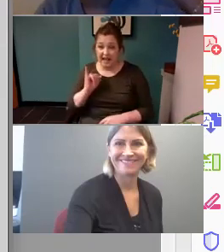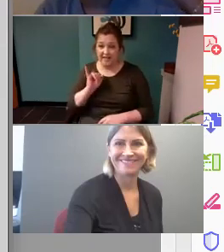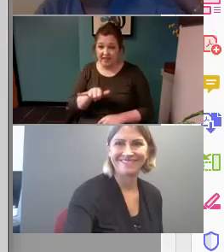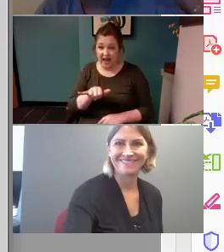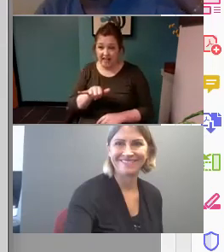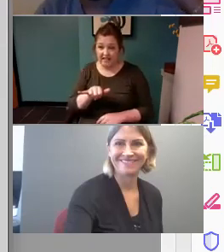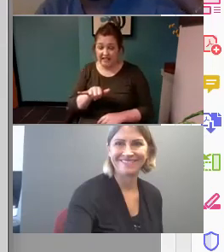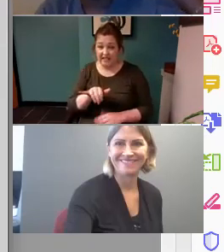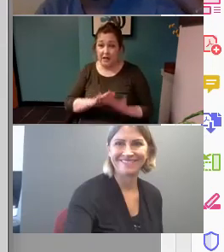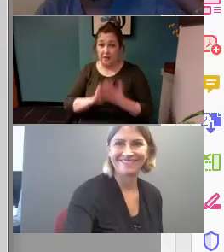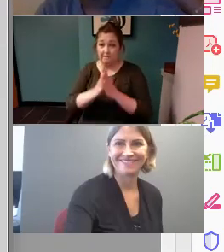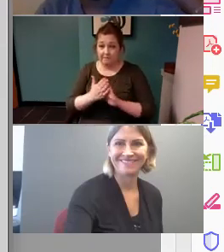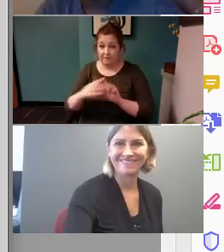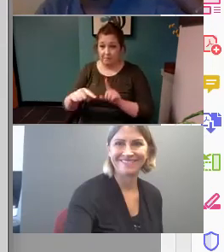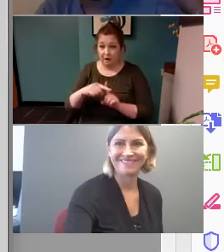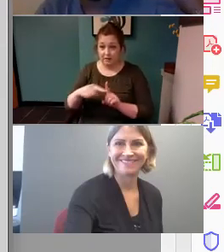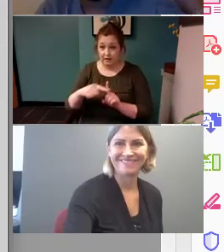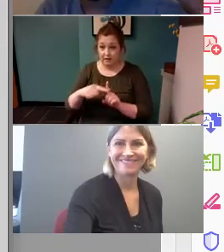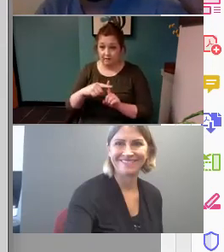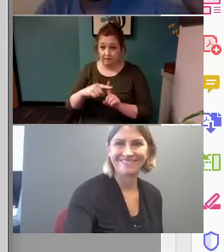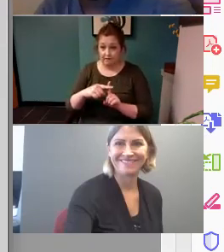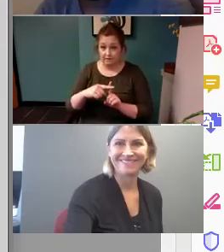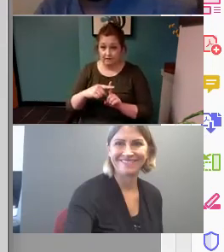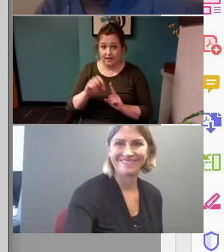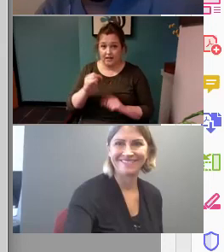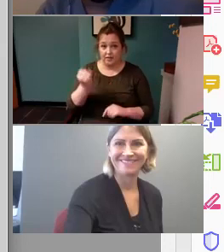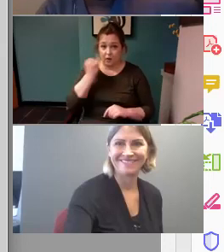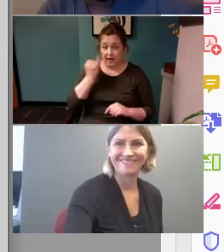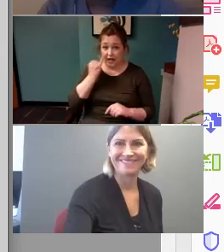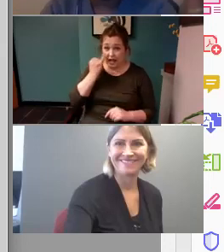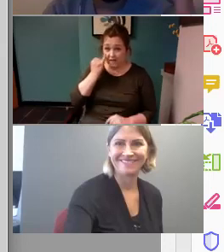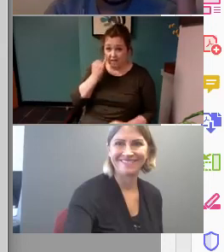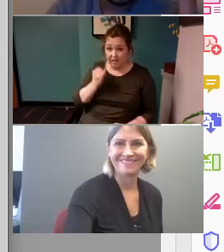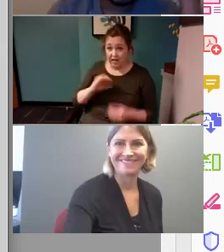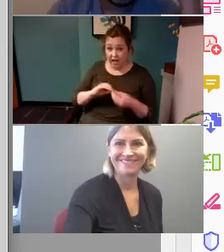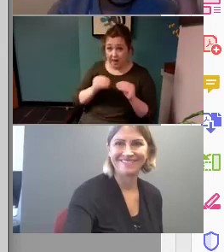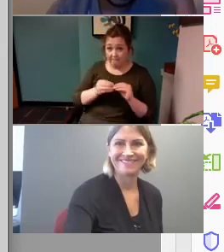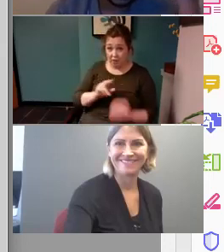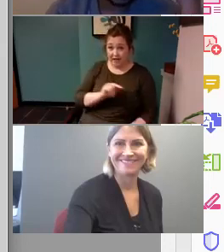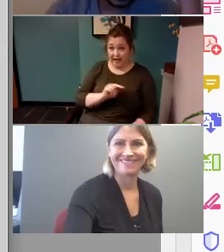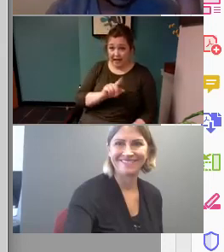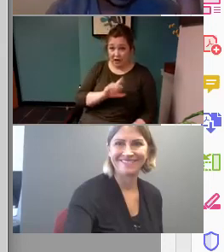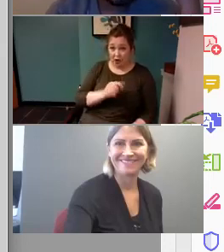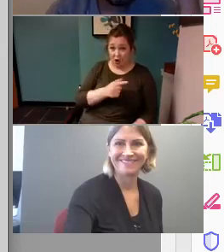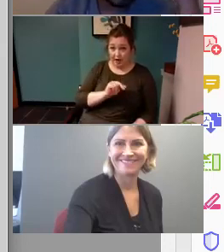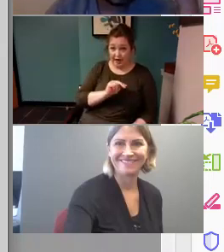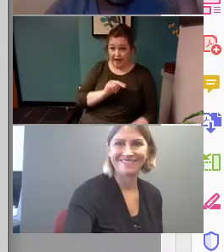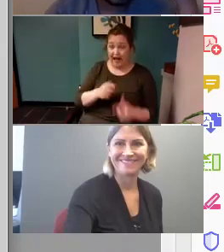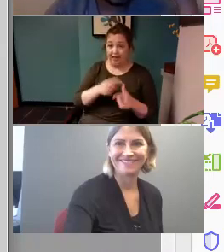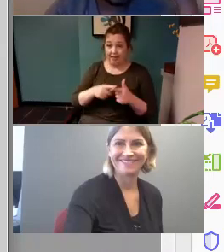subtract something positive from my number n log n, it is always going to be low, right? Wise?